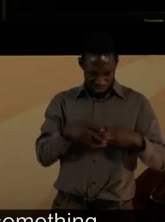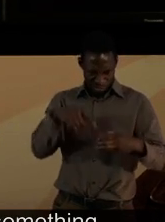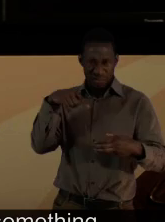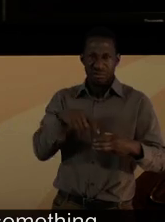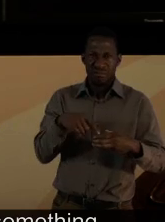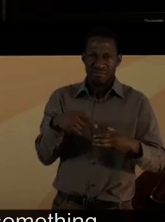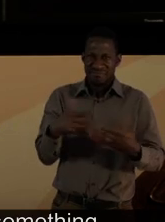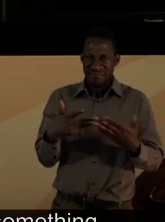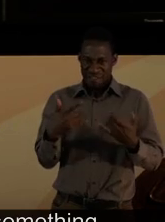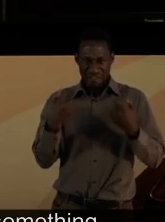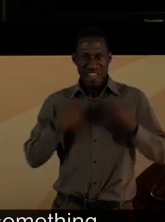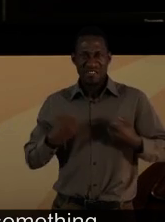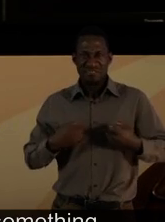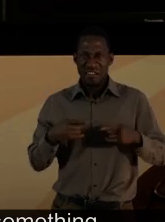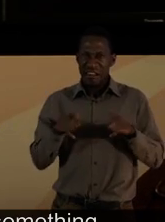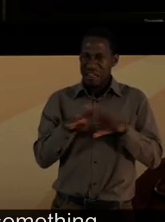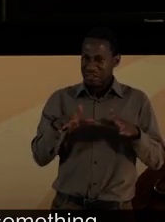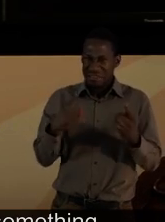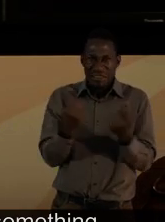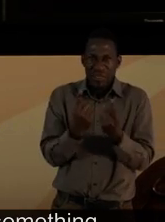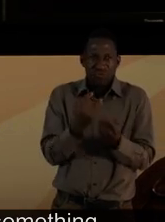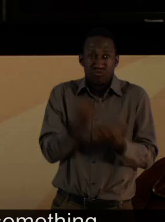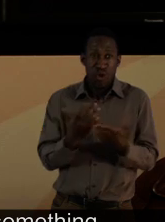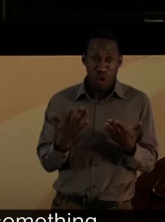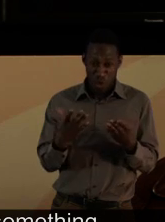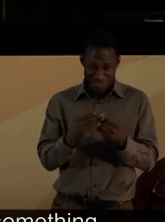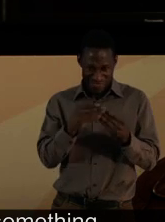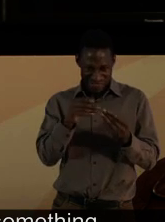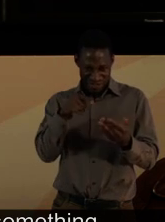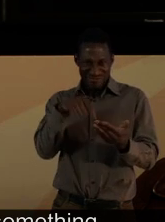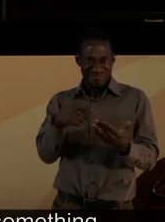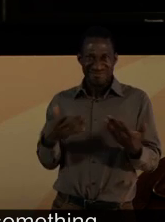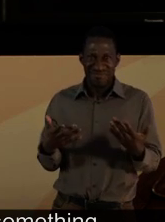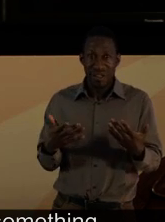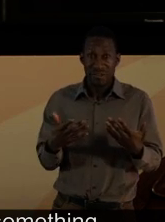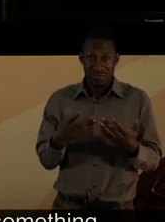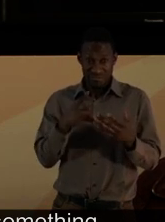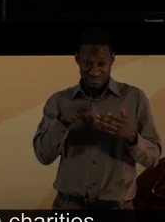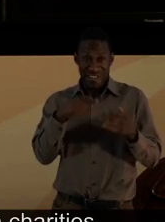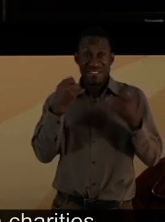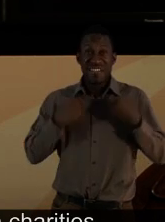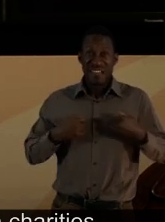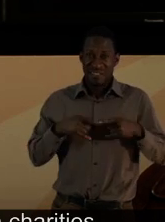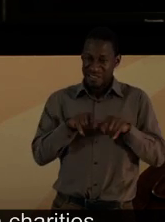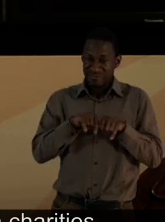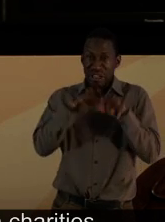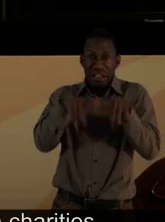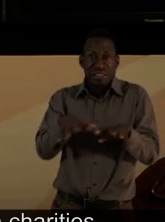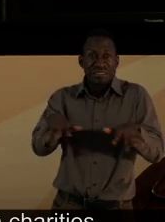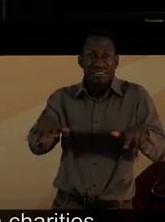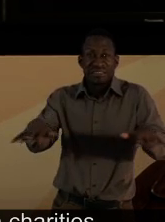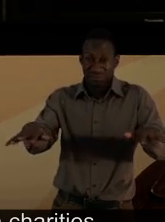it's seen as something that's wrong with you, and that virus comes out